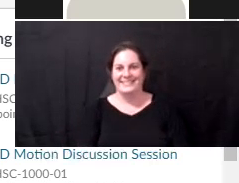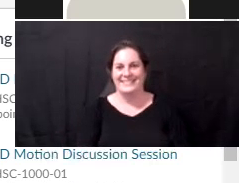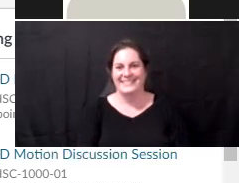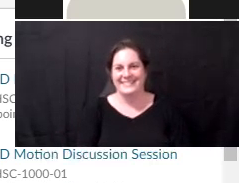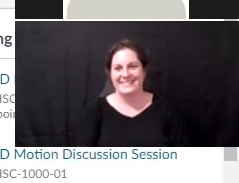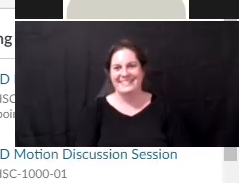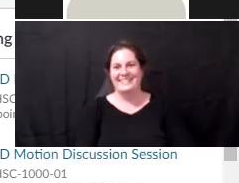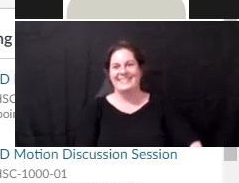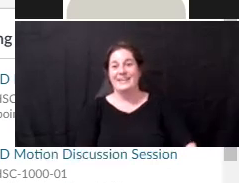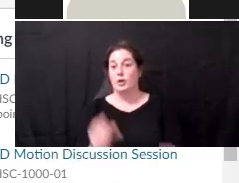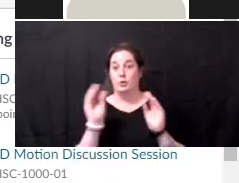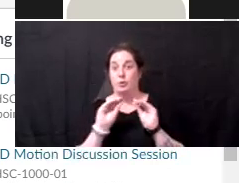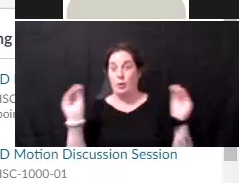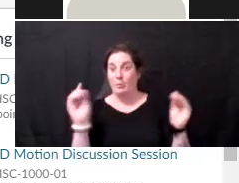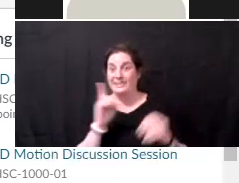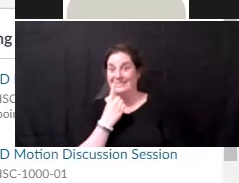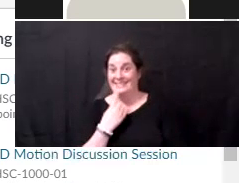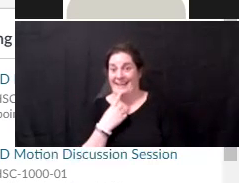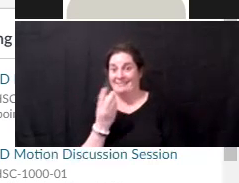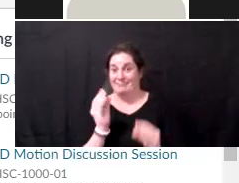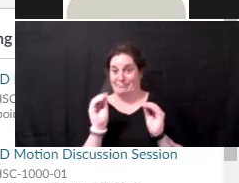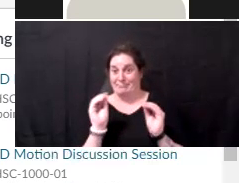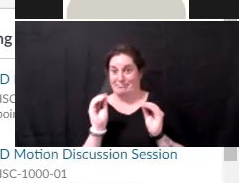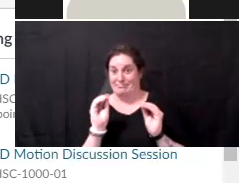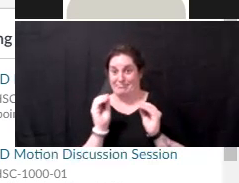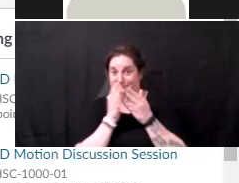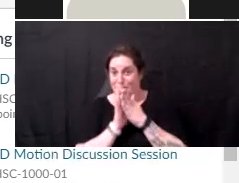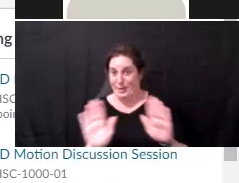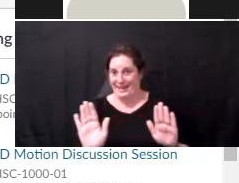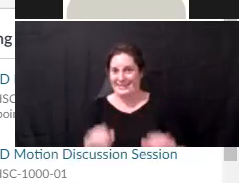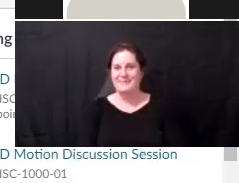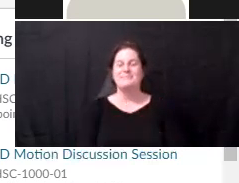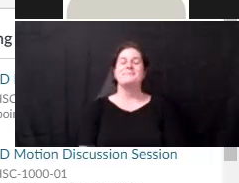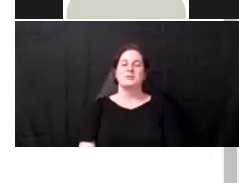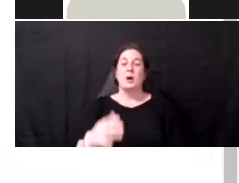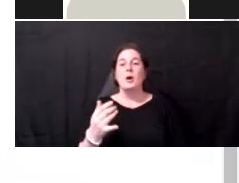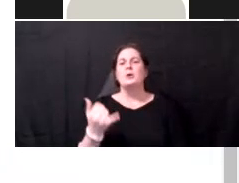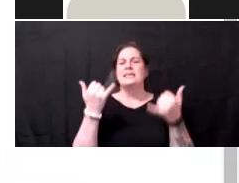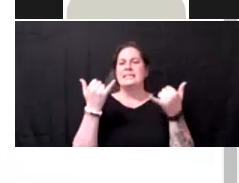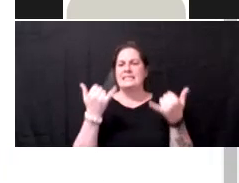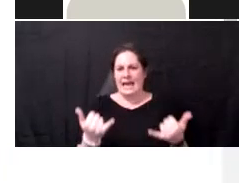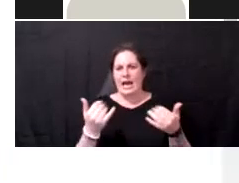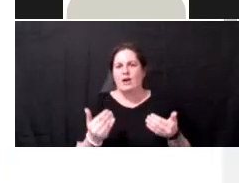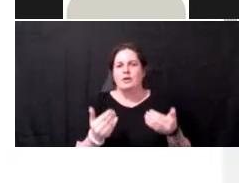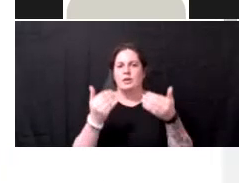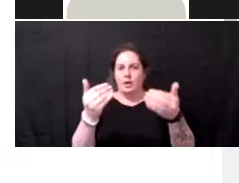All right. So what I'm going to do now is go into the weekly